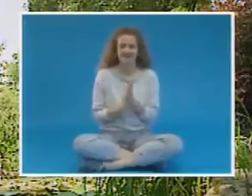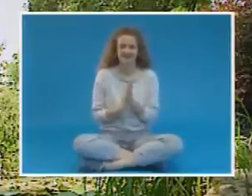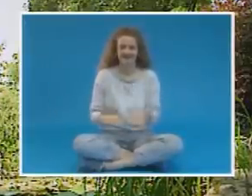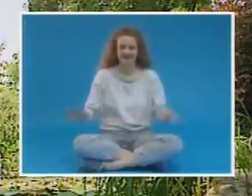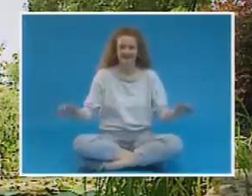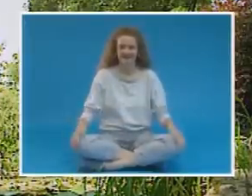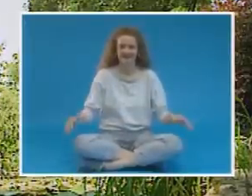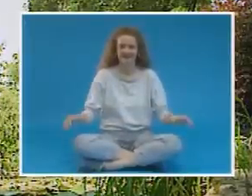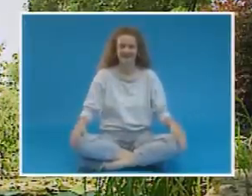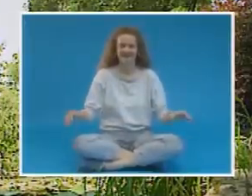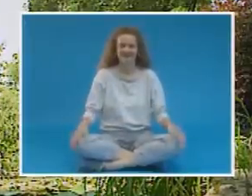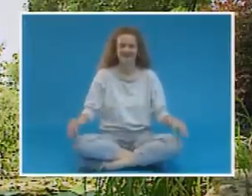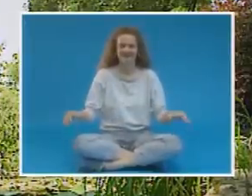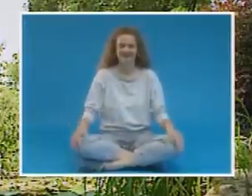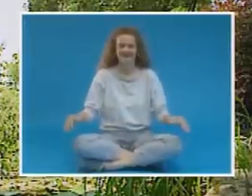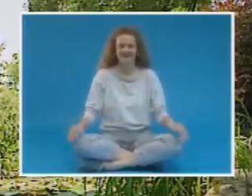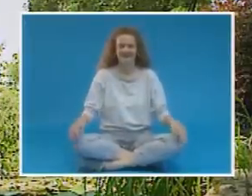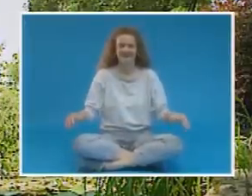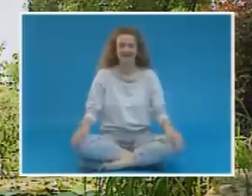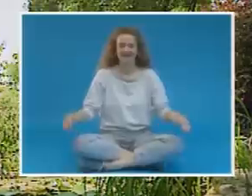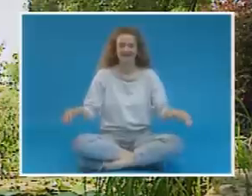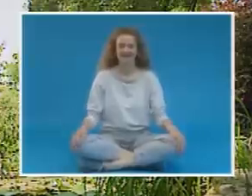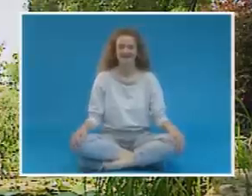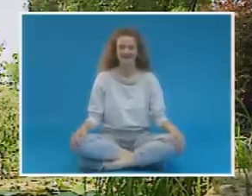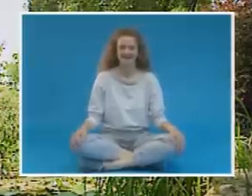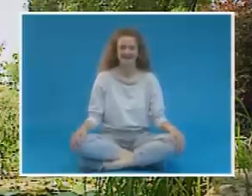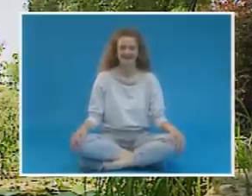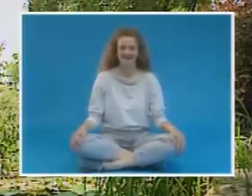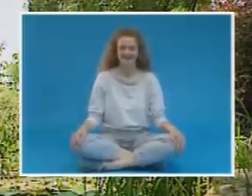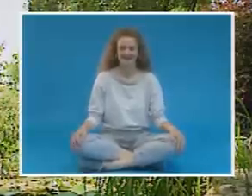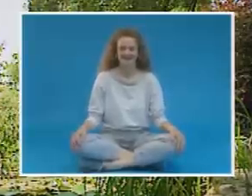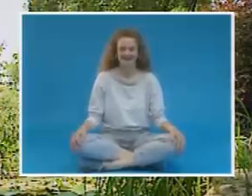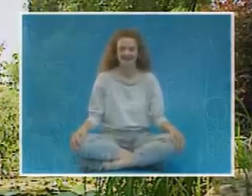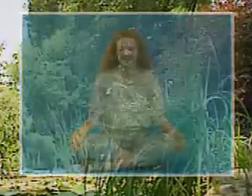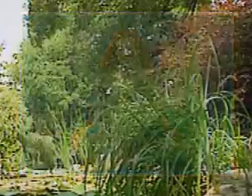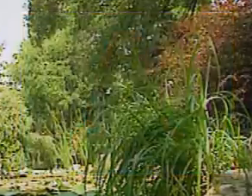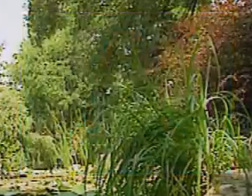two, three. Put your hands upon your knee.